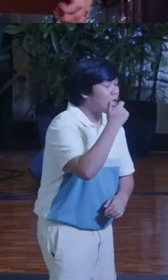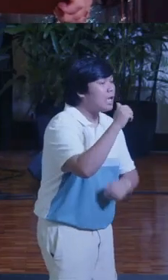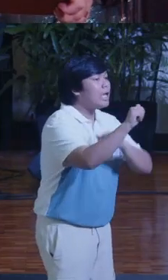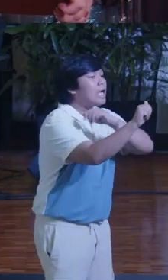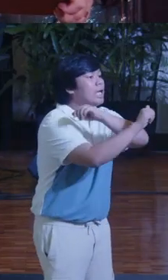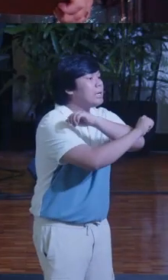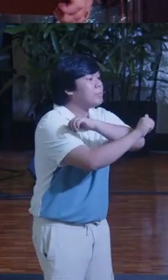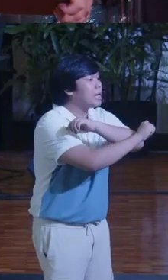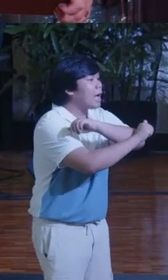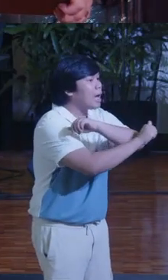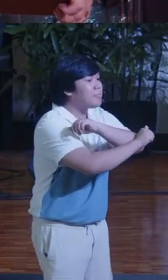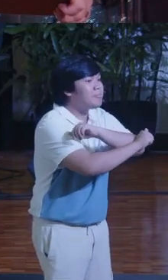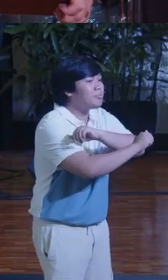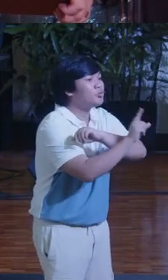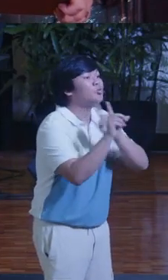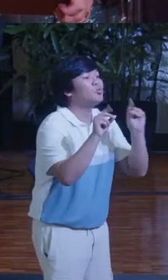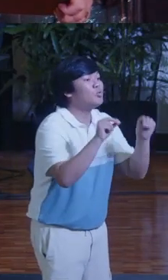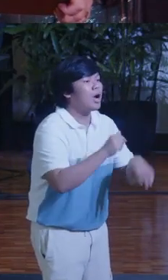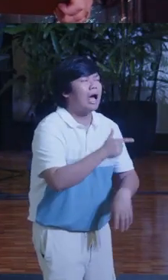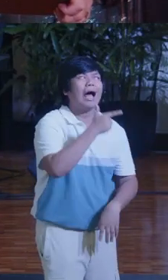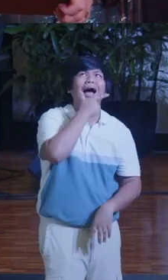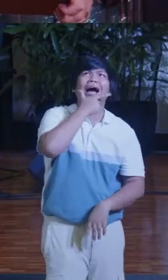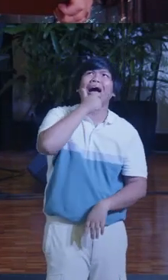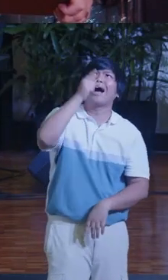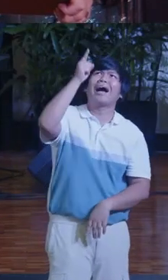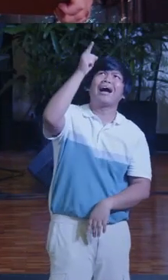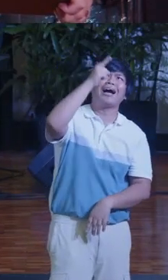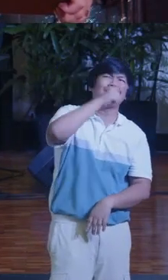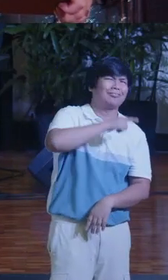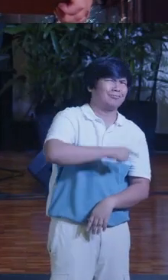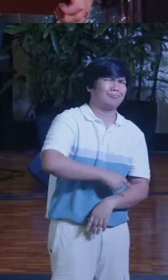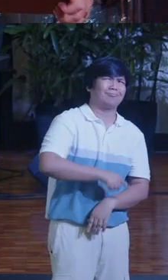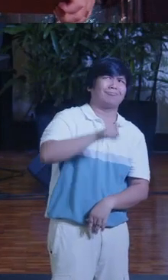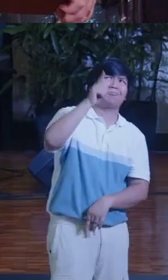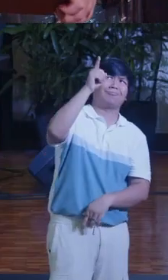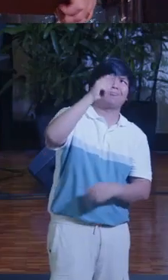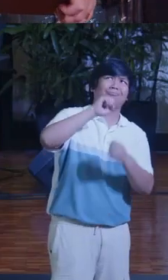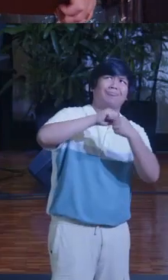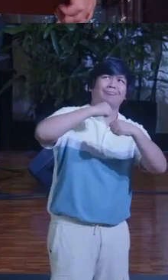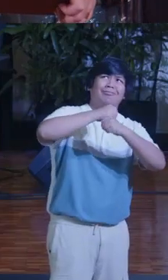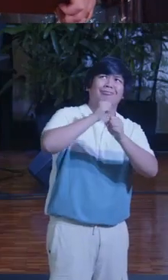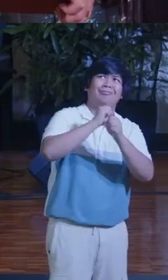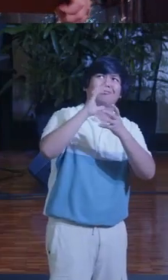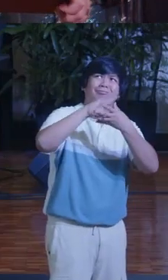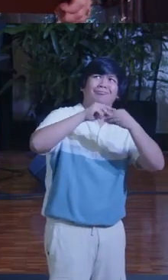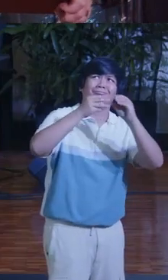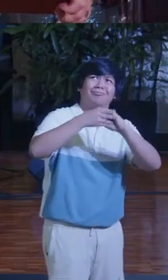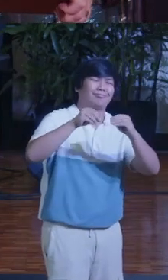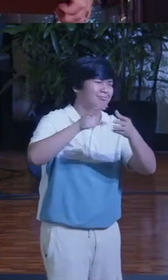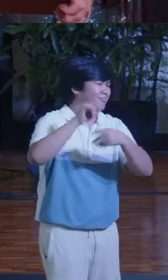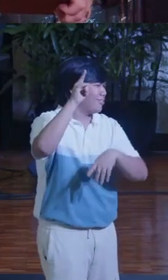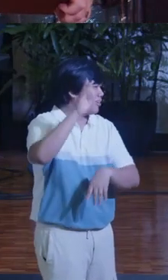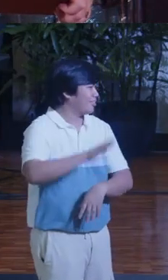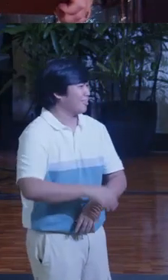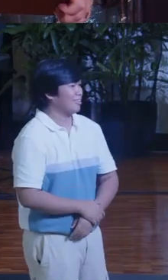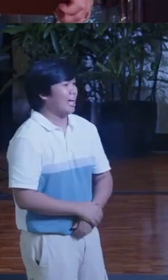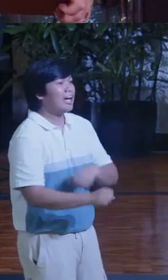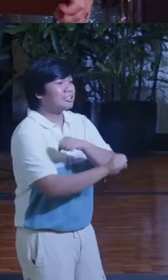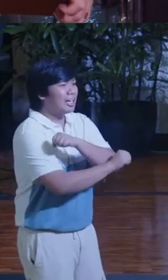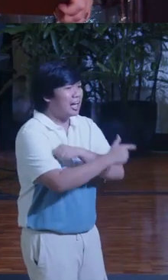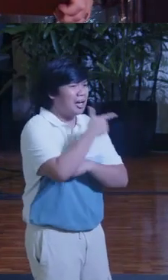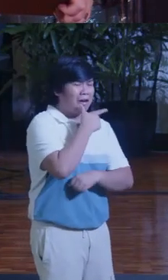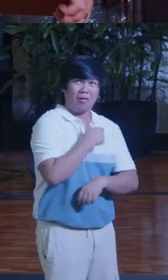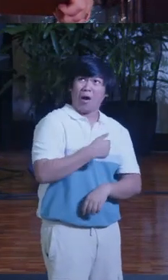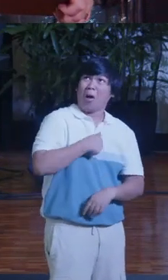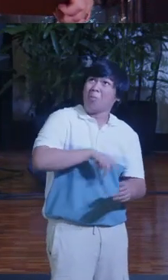Diyos. Dahil tinawanan din ni Sarah. Chapter 18, verse 10. The Lord said, "I will